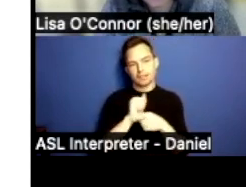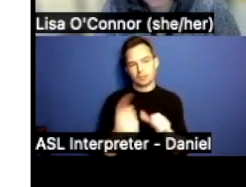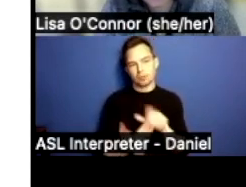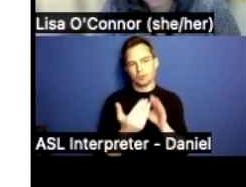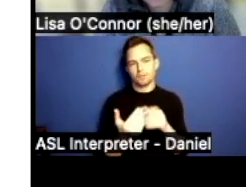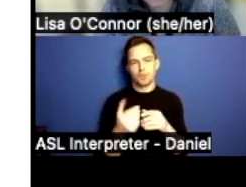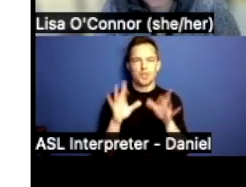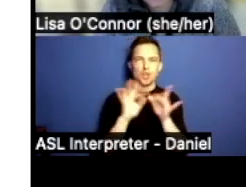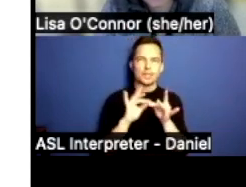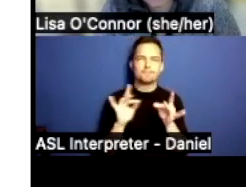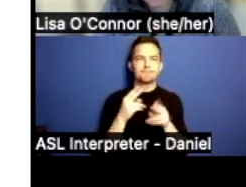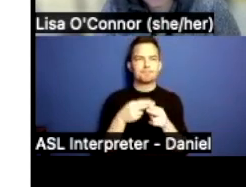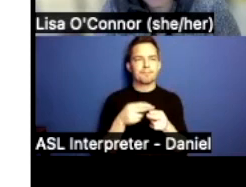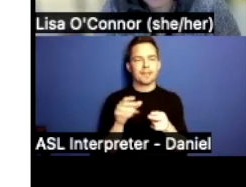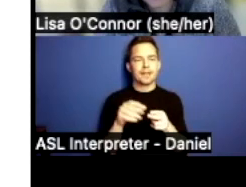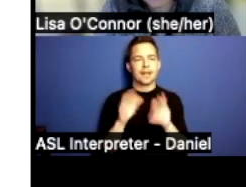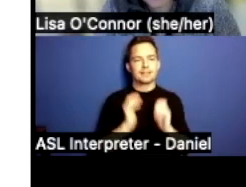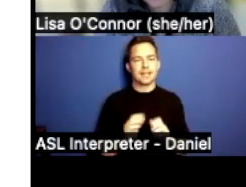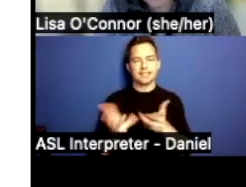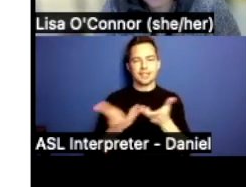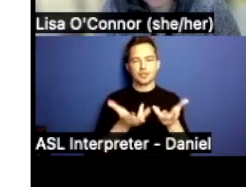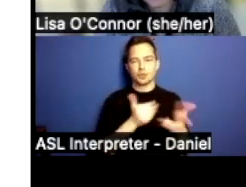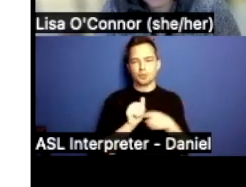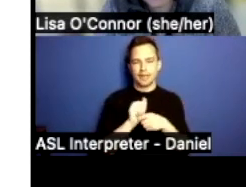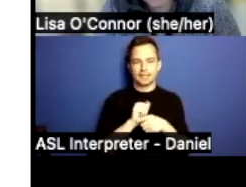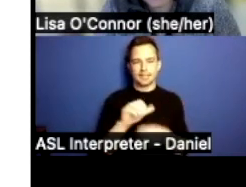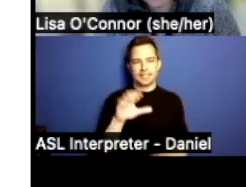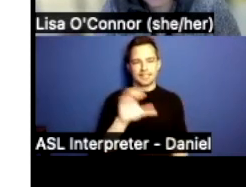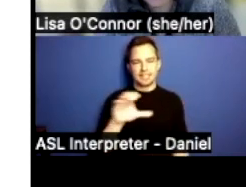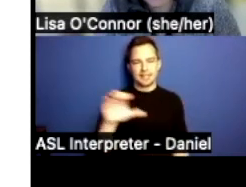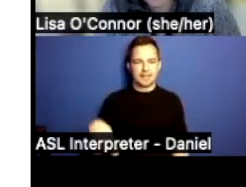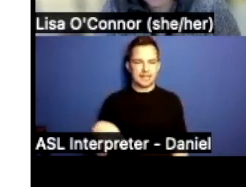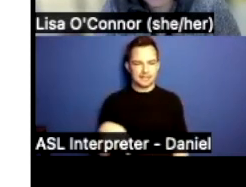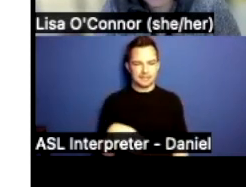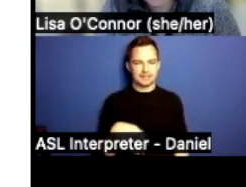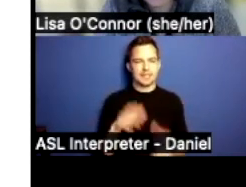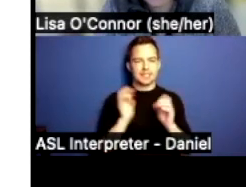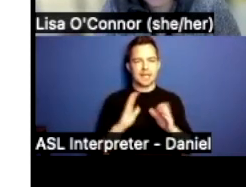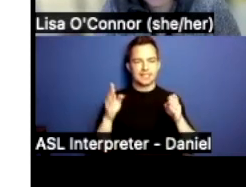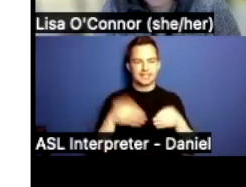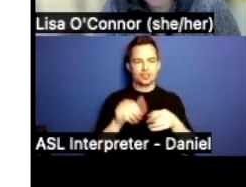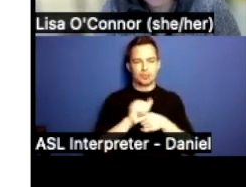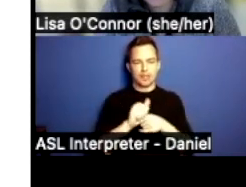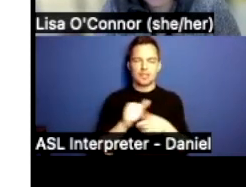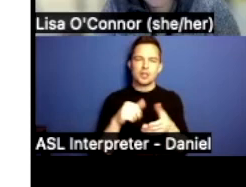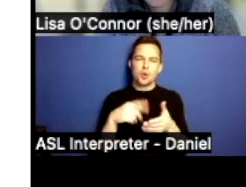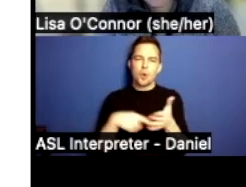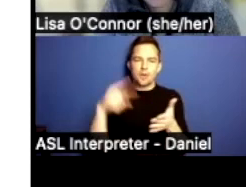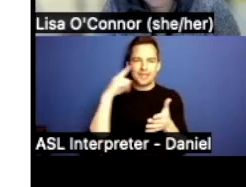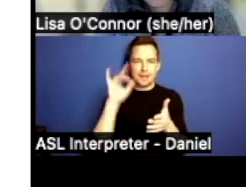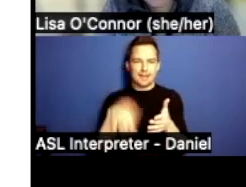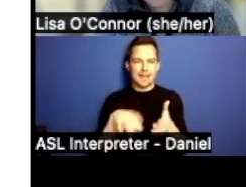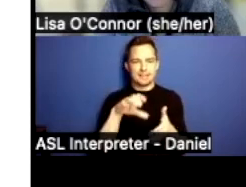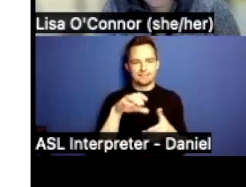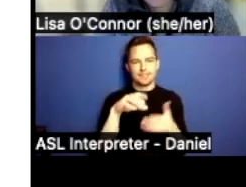refer to as client-centered practice, or CCP. And what we really think about that is it is a way that we